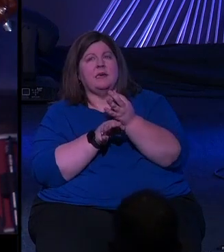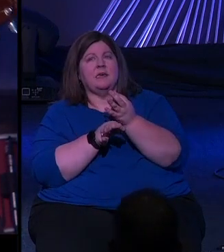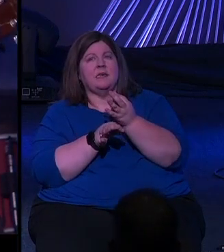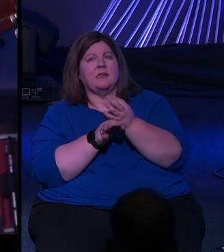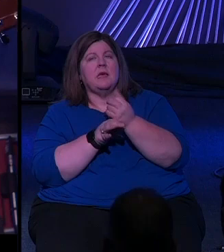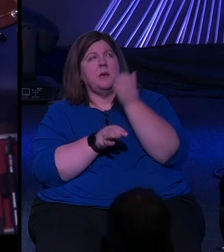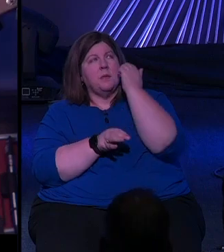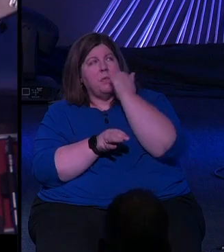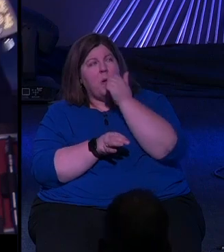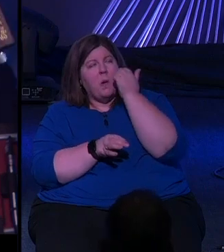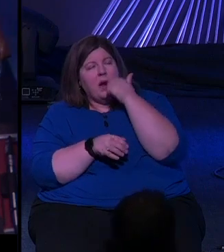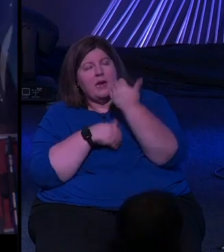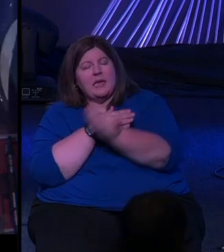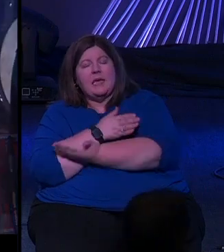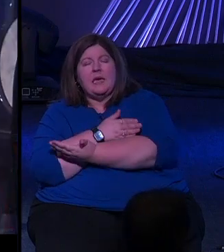faithfulness.